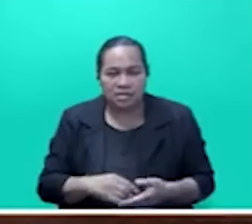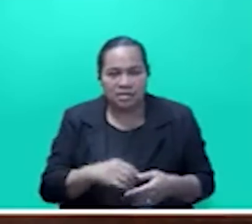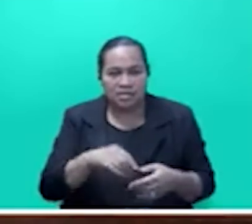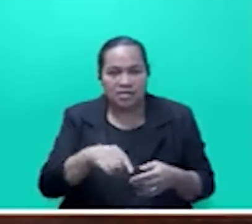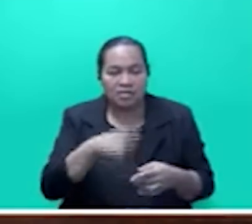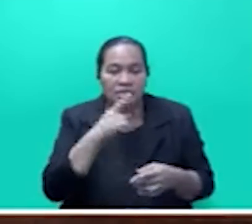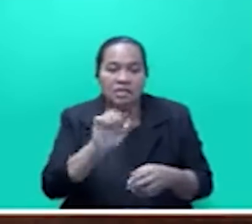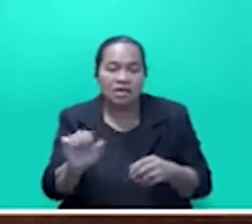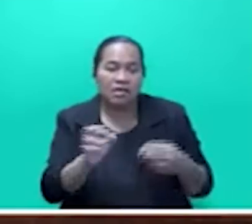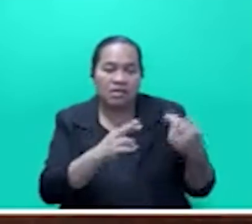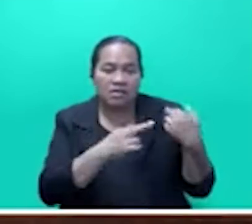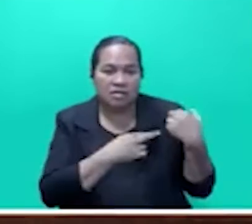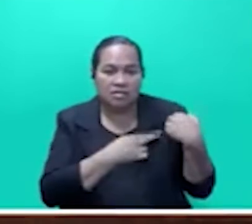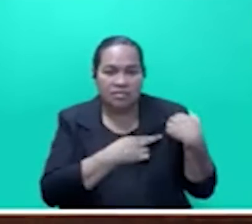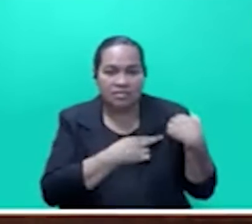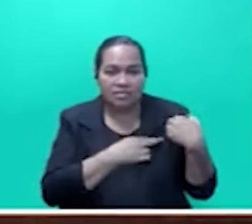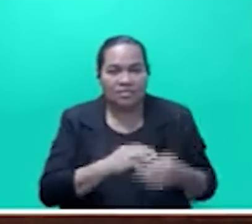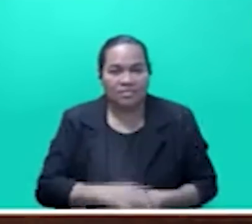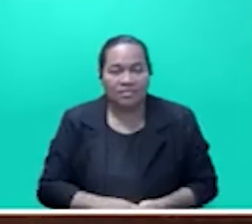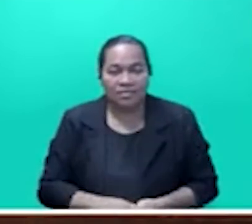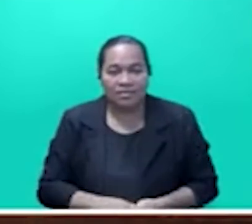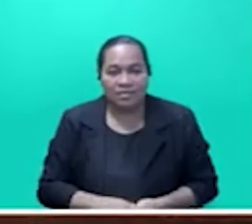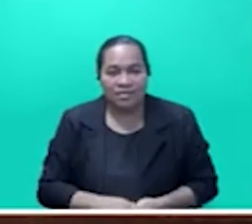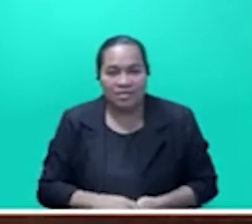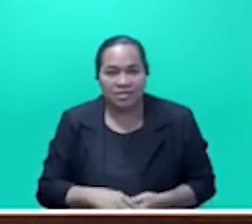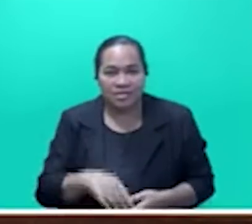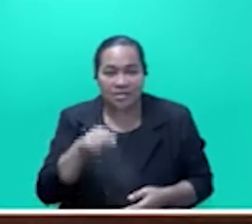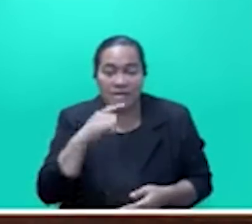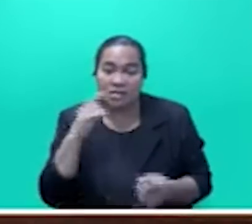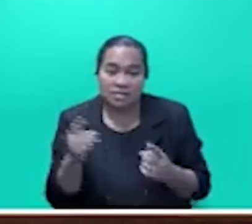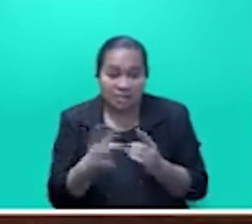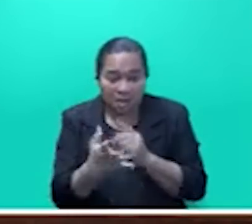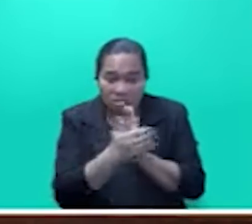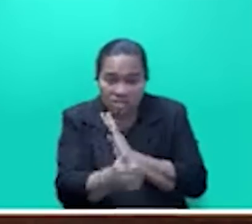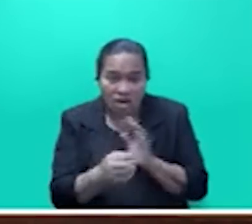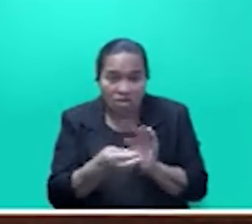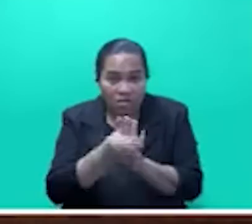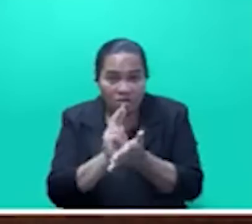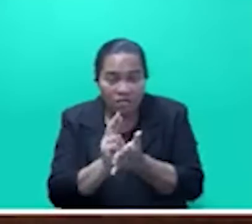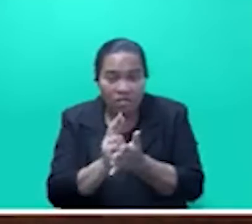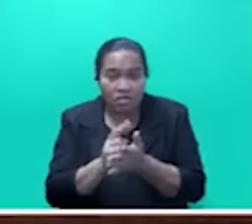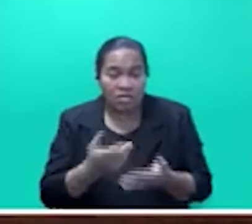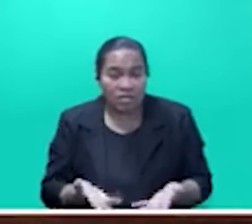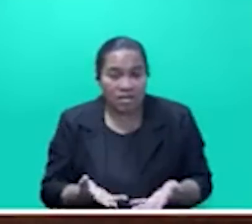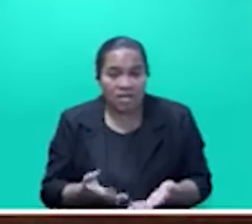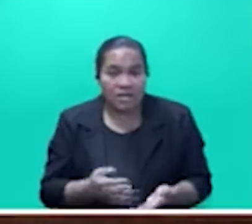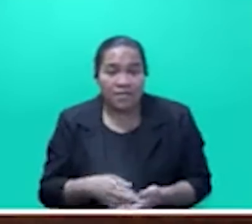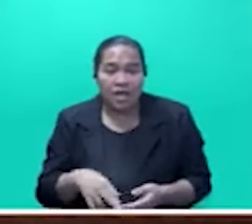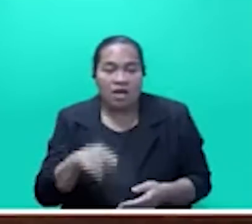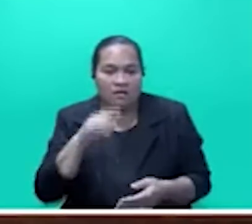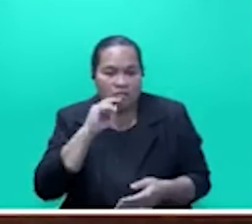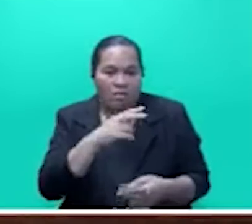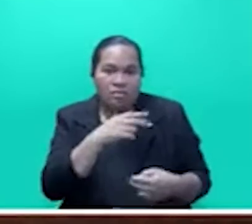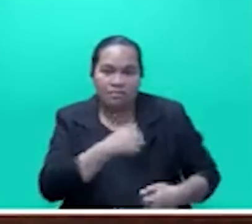accountability in their respective operations. A specialist review of Fiji's defence and security systems